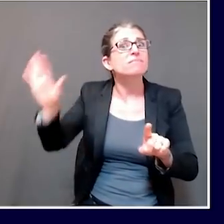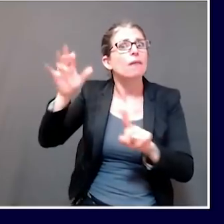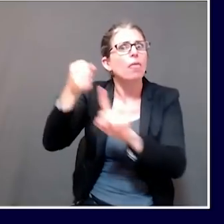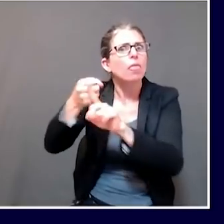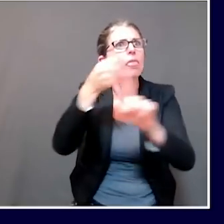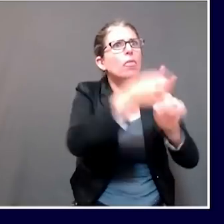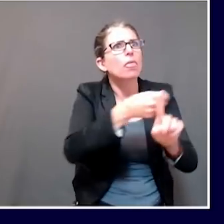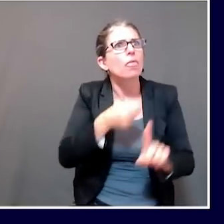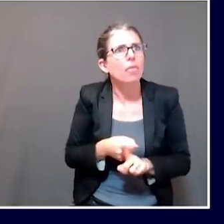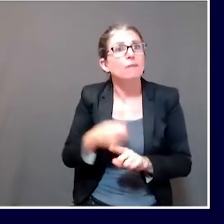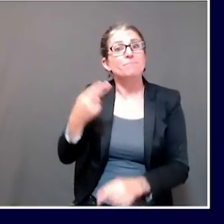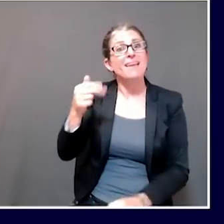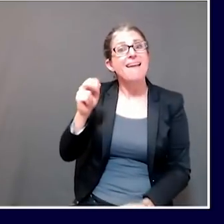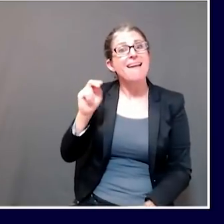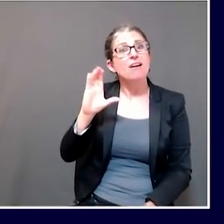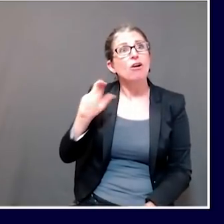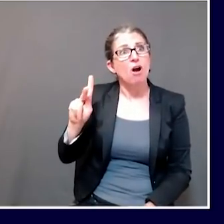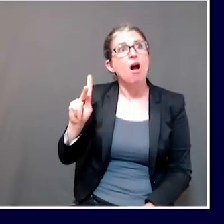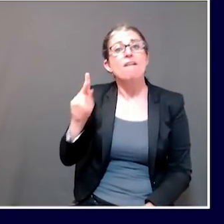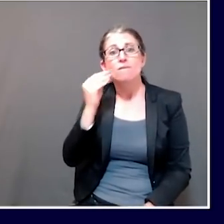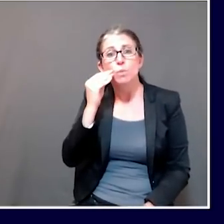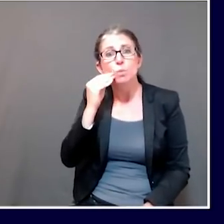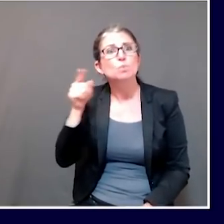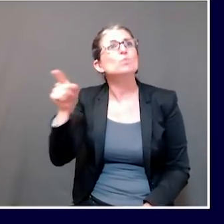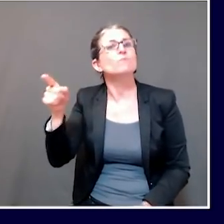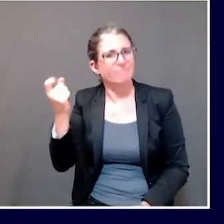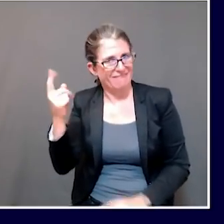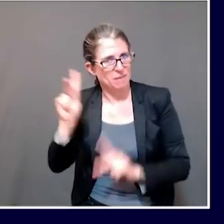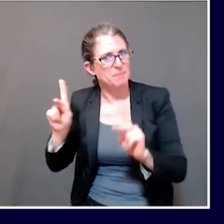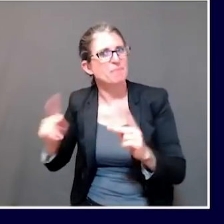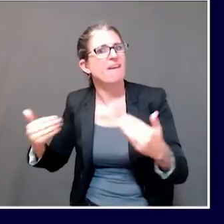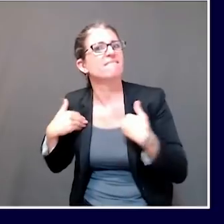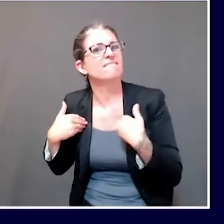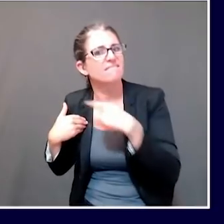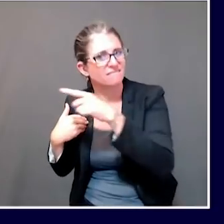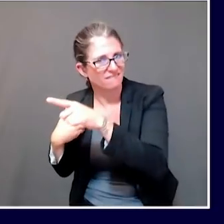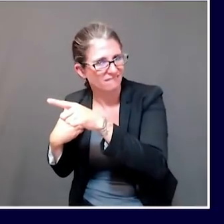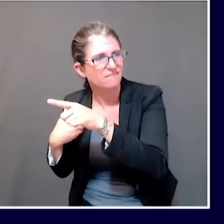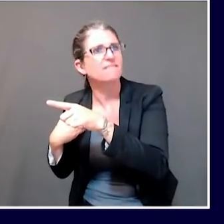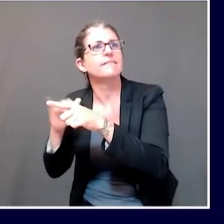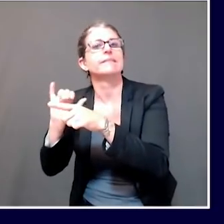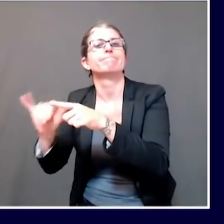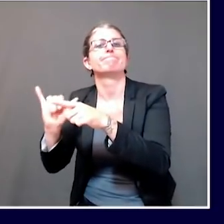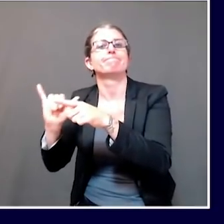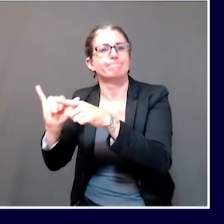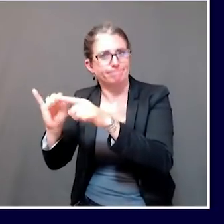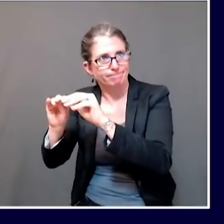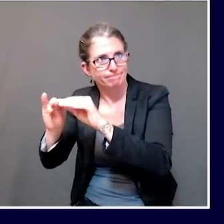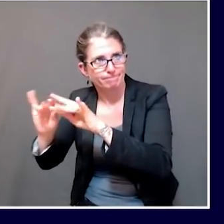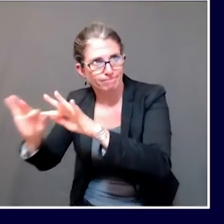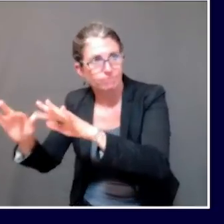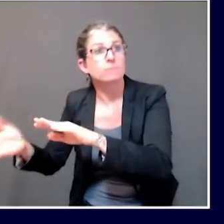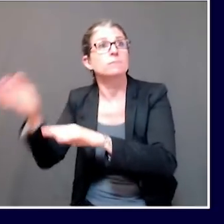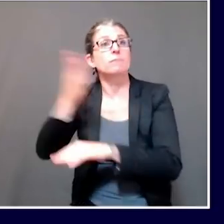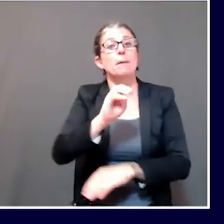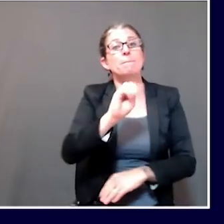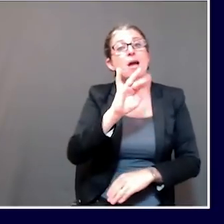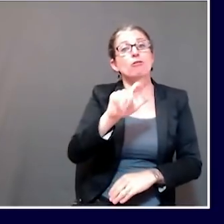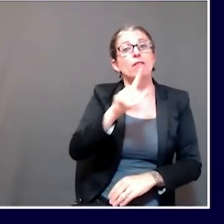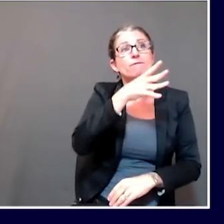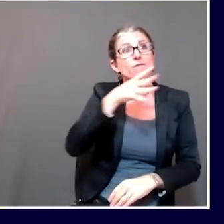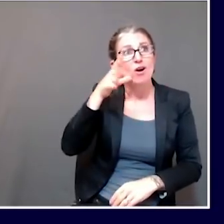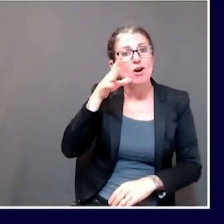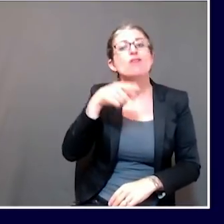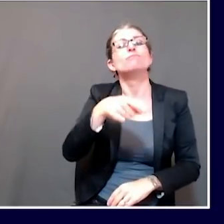Foods, there are a total of 11 cases associated with that entity. At Merrill Farms, there are a total